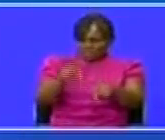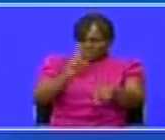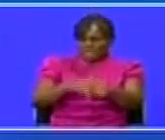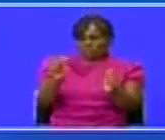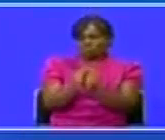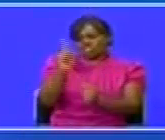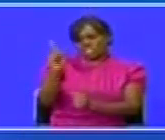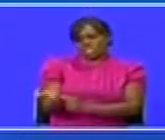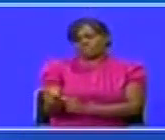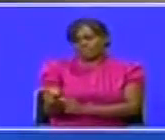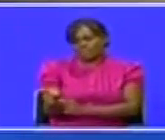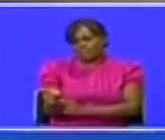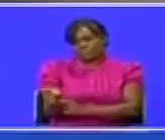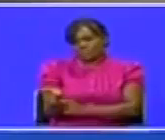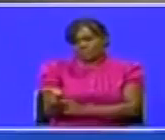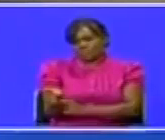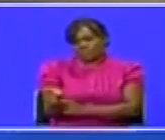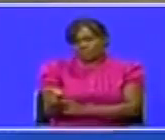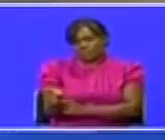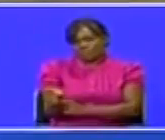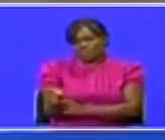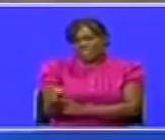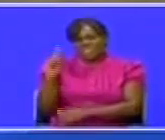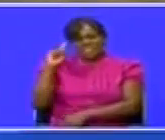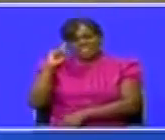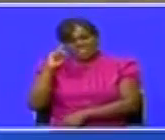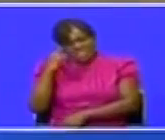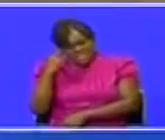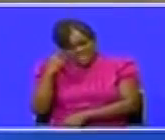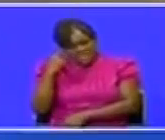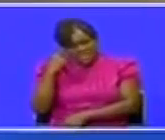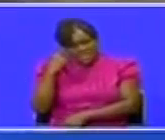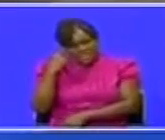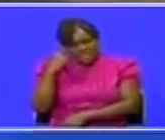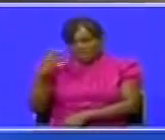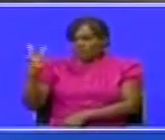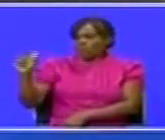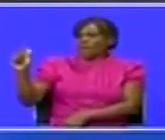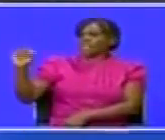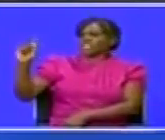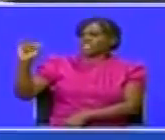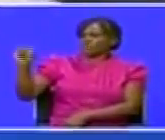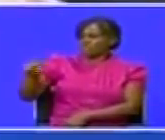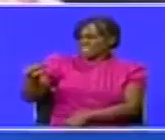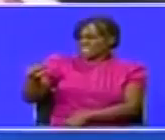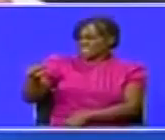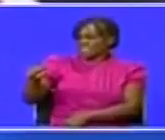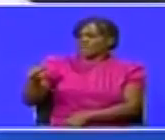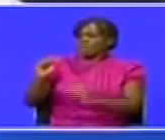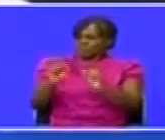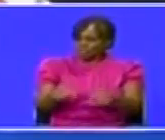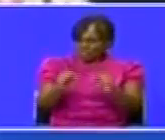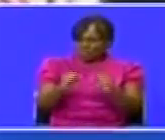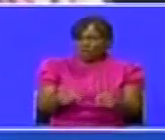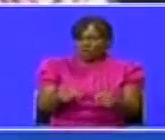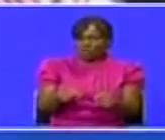he was studying there. And you think properly that this Waititu you see as if he's an Oregon, he could